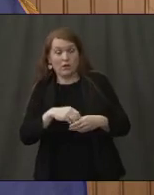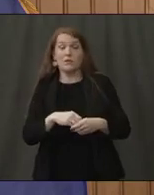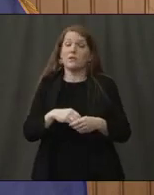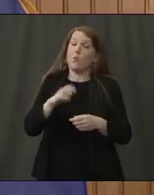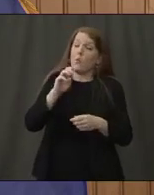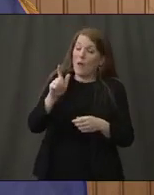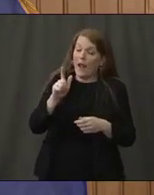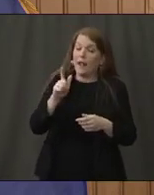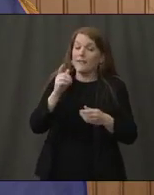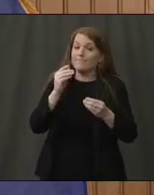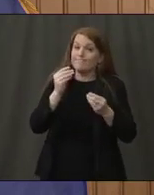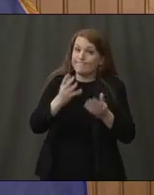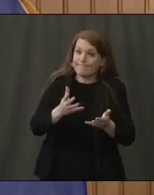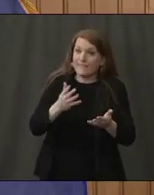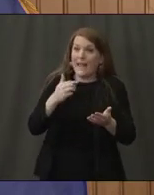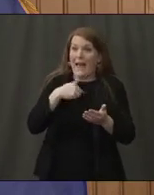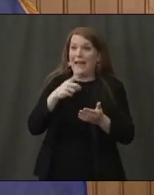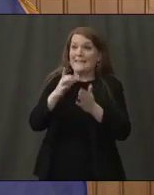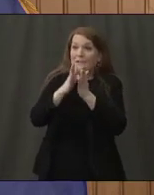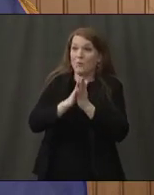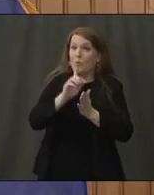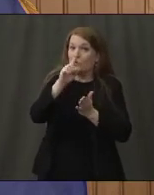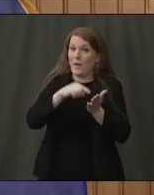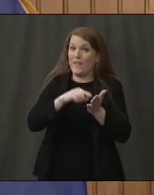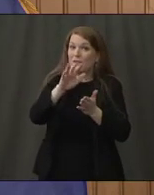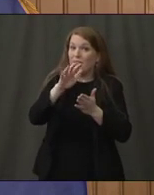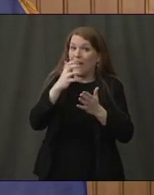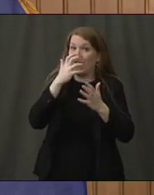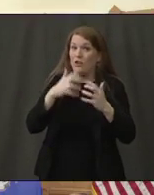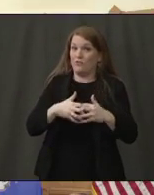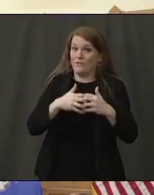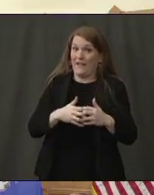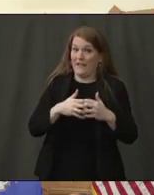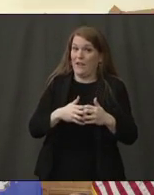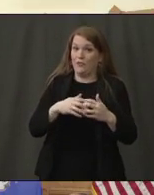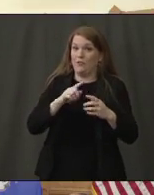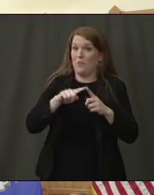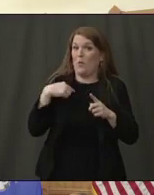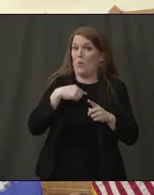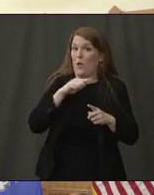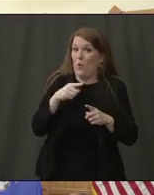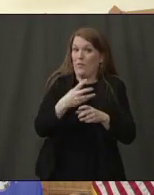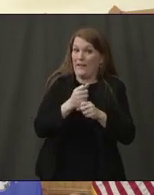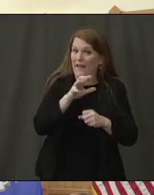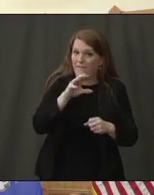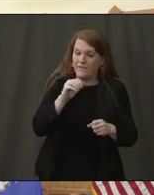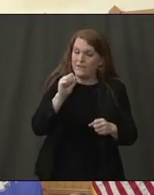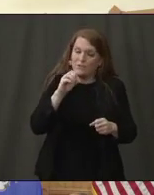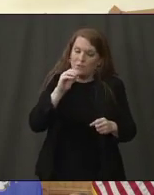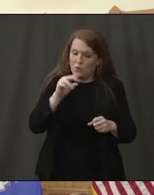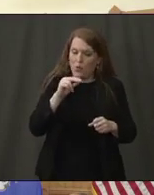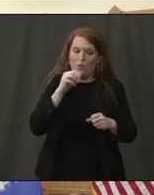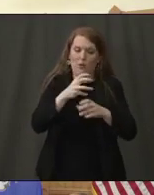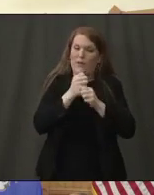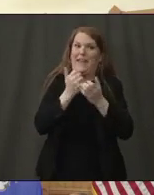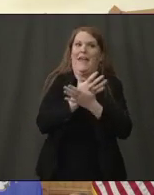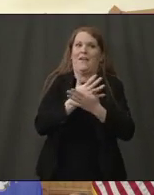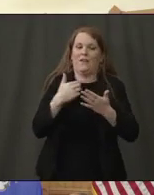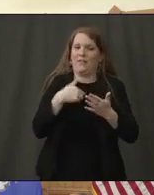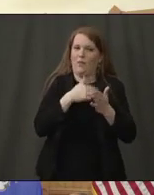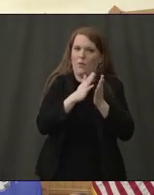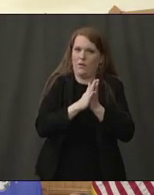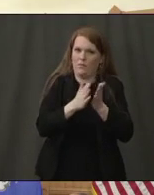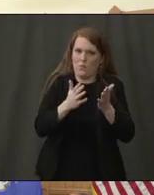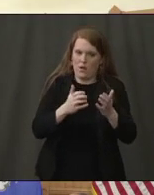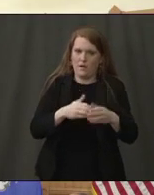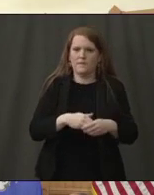50, so we haven't gotten everything we wanted, no. And I had a quick other question. You were talking about the peaks, and you're saying